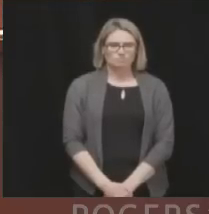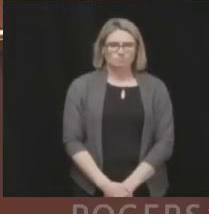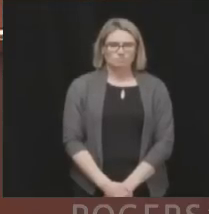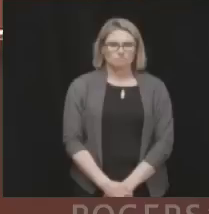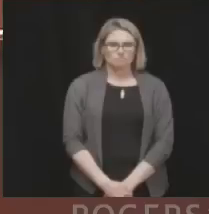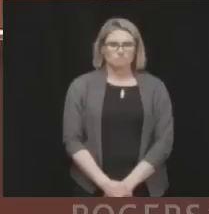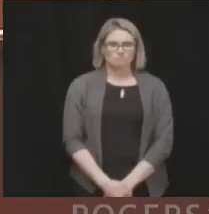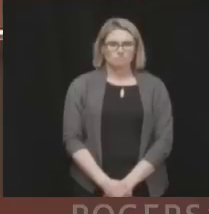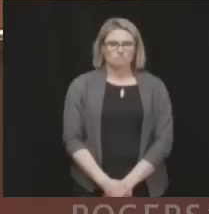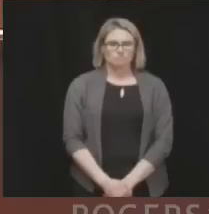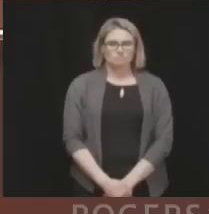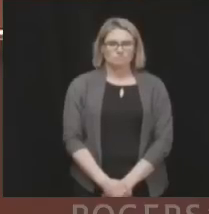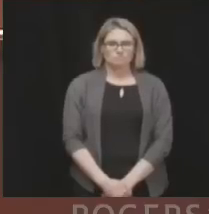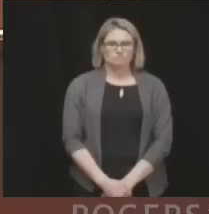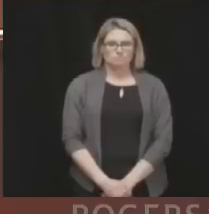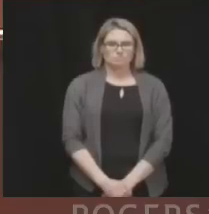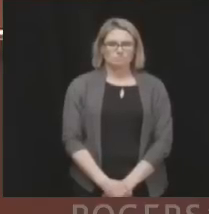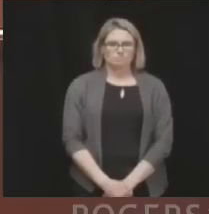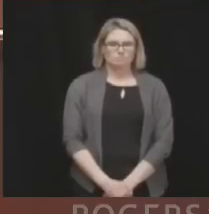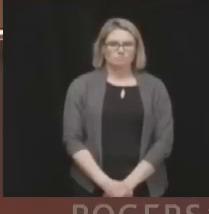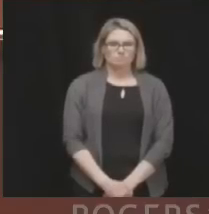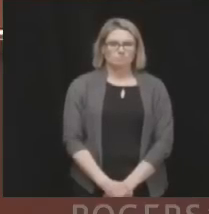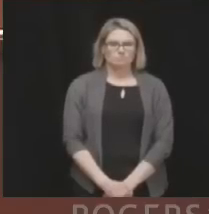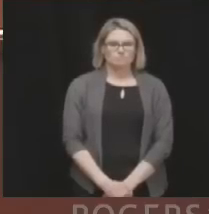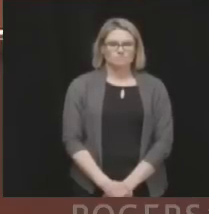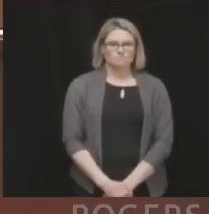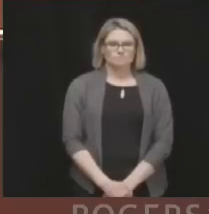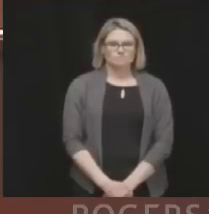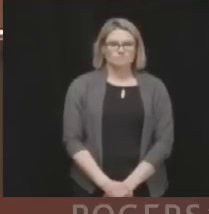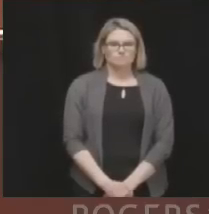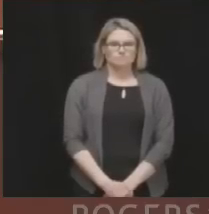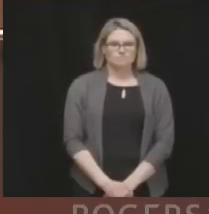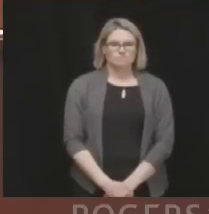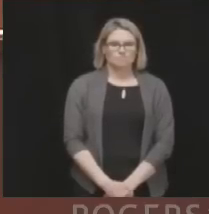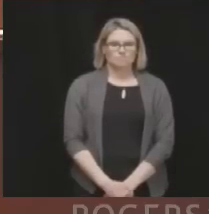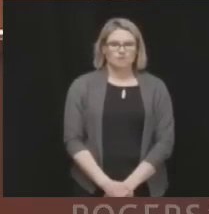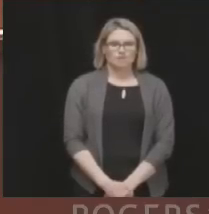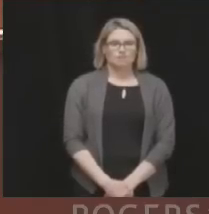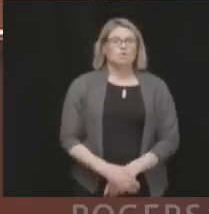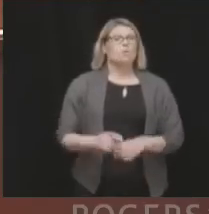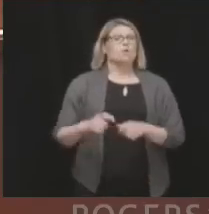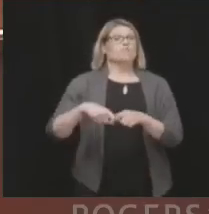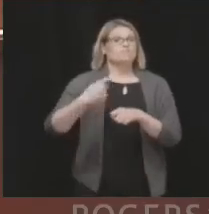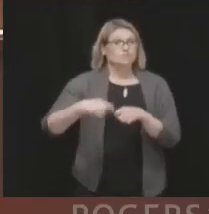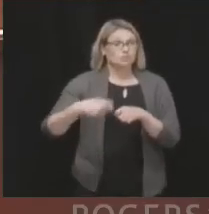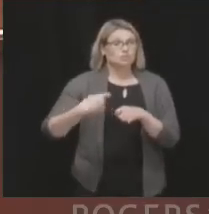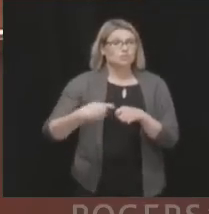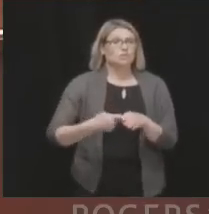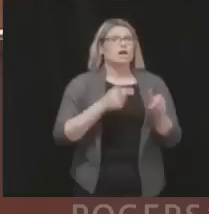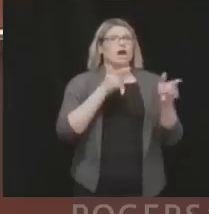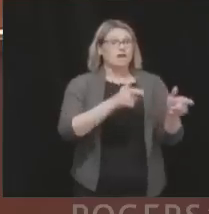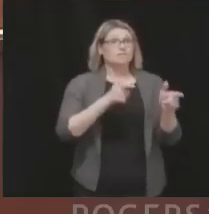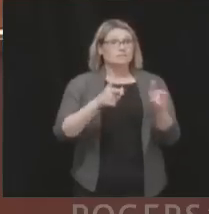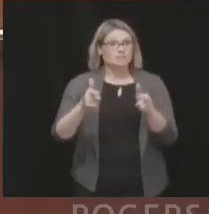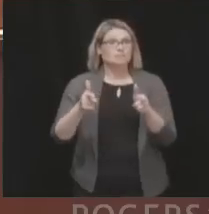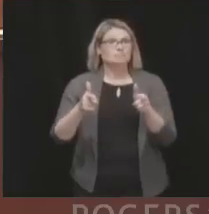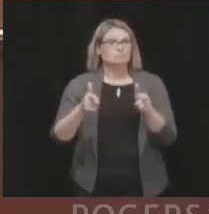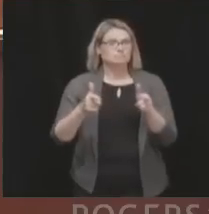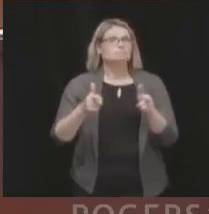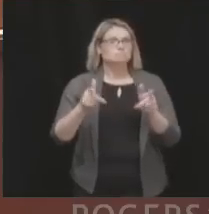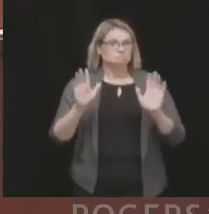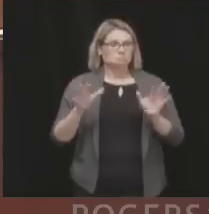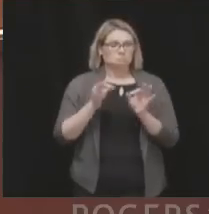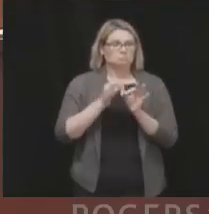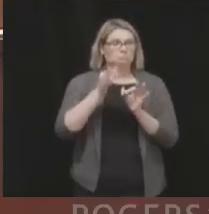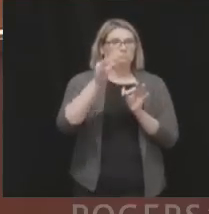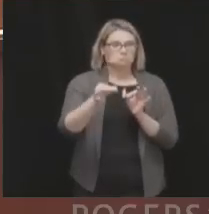including parks and beaches. And while ATV trails are for this phase still closed, I expect people will indeed